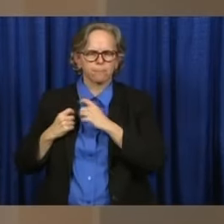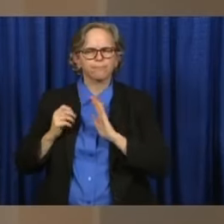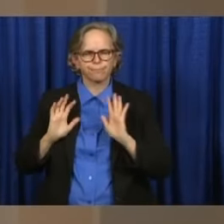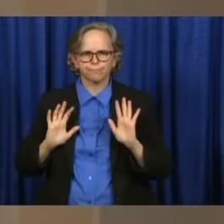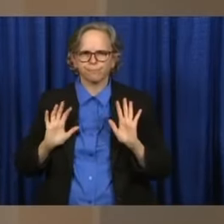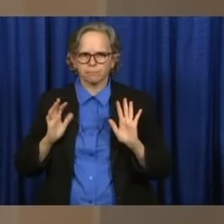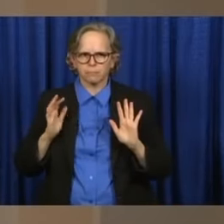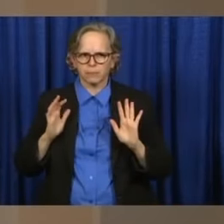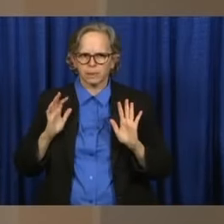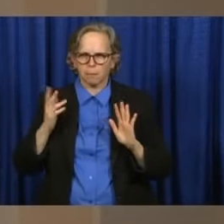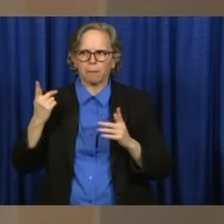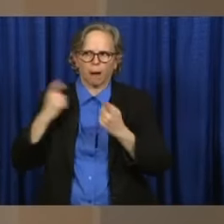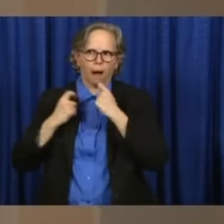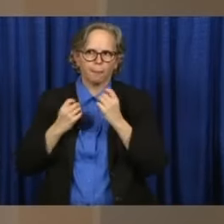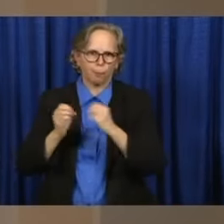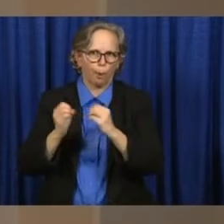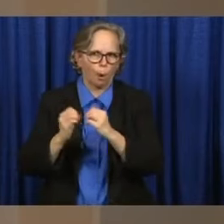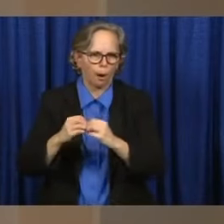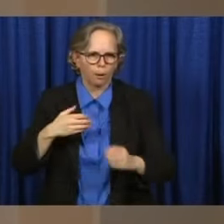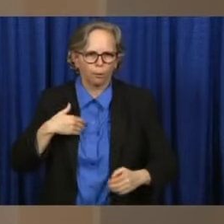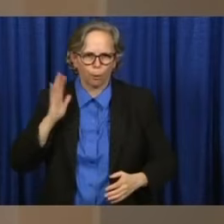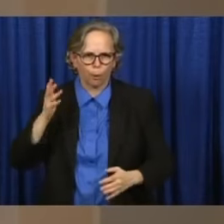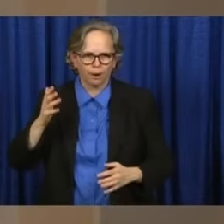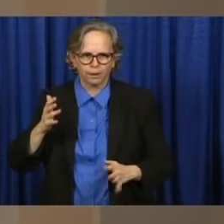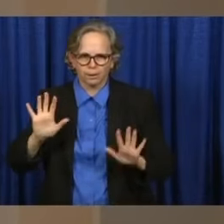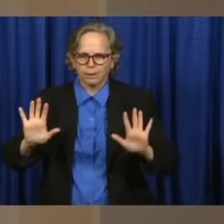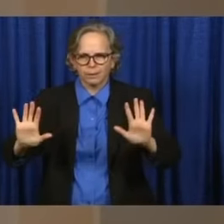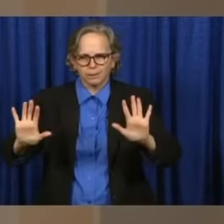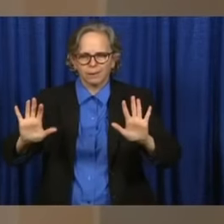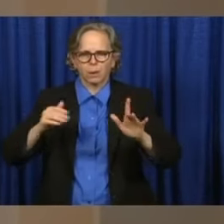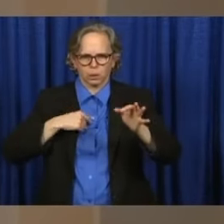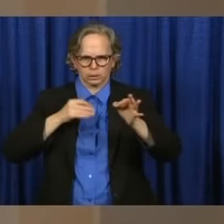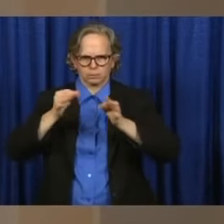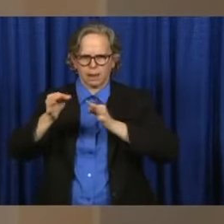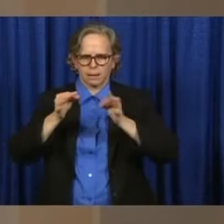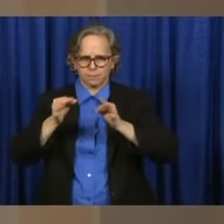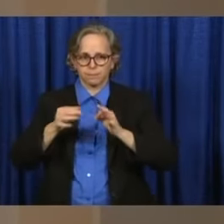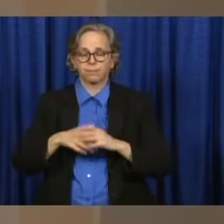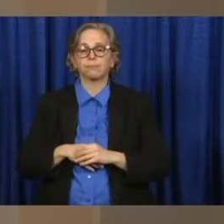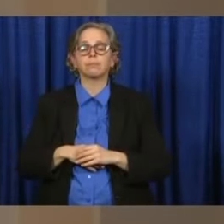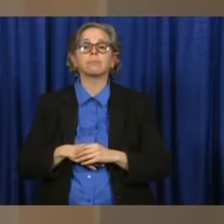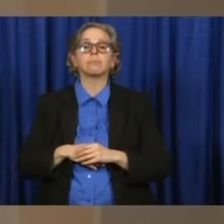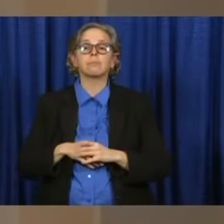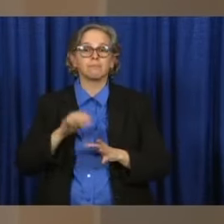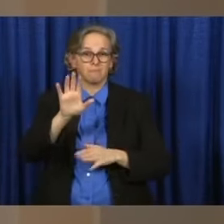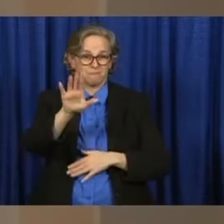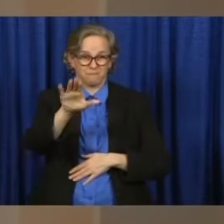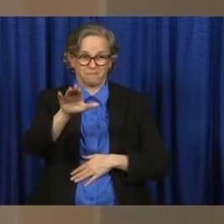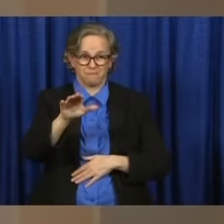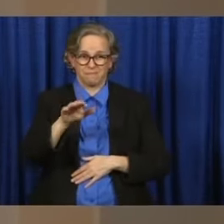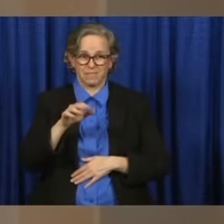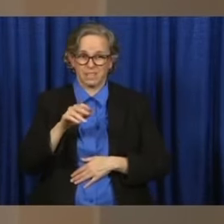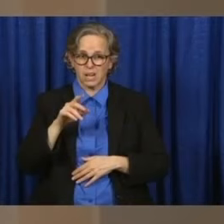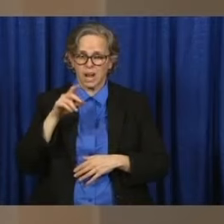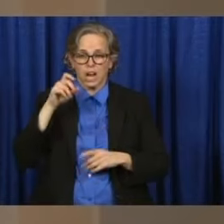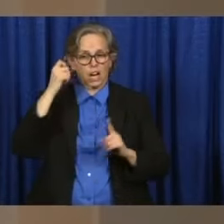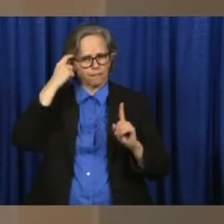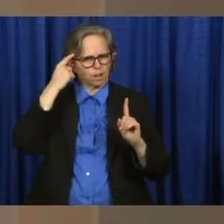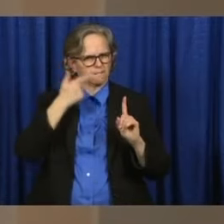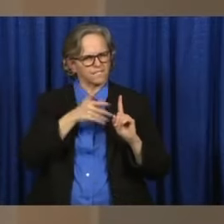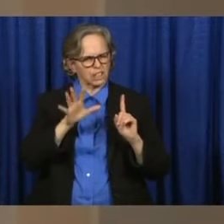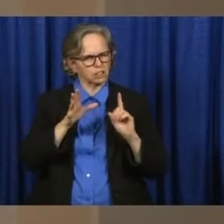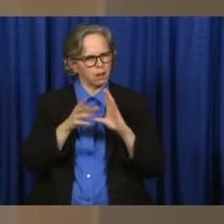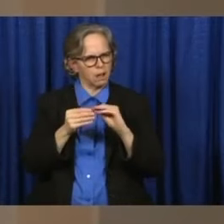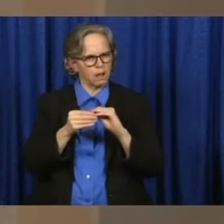more appropriate. First of all, reiterating something the governor said. Thanks to all the public officials out there,